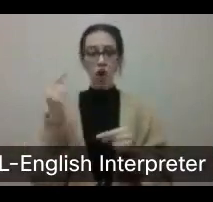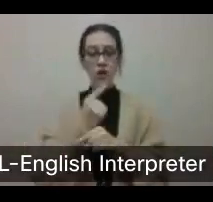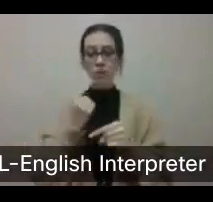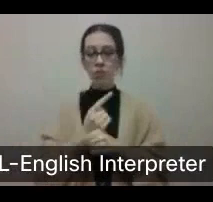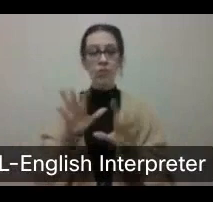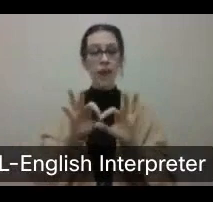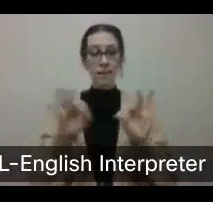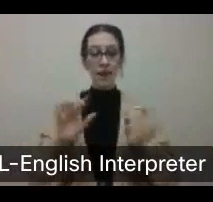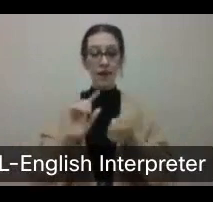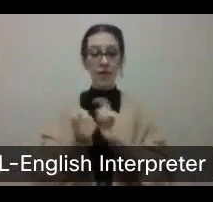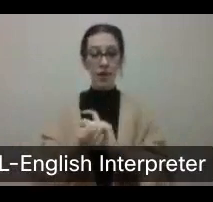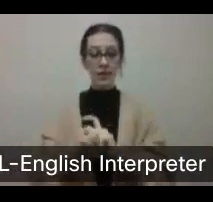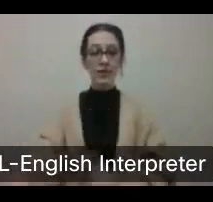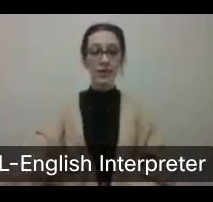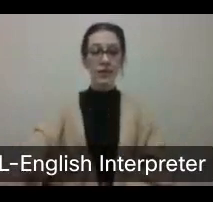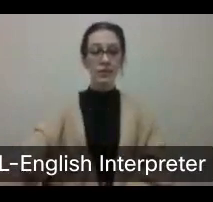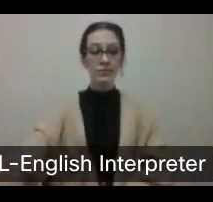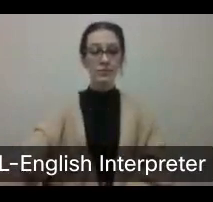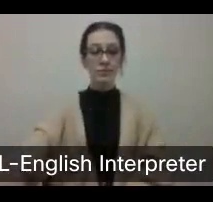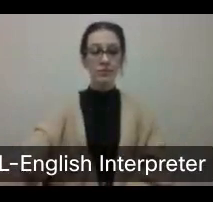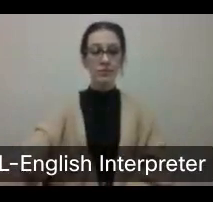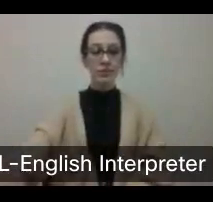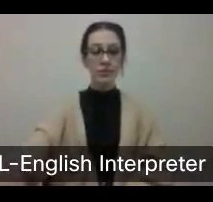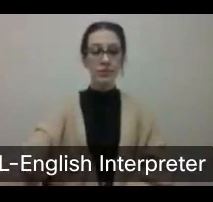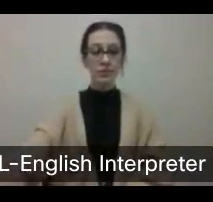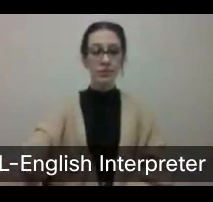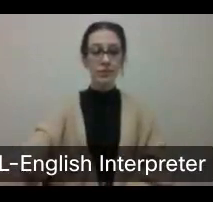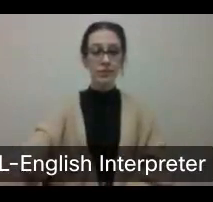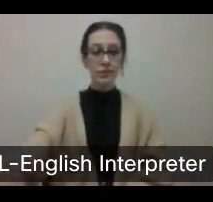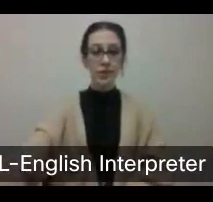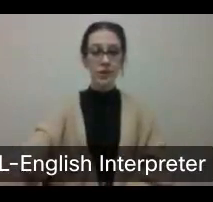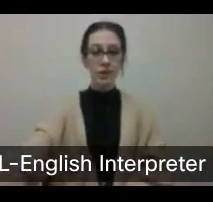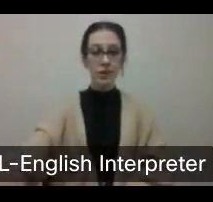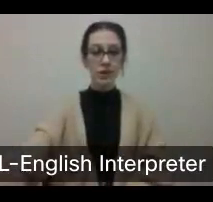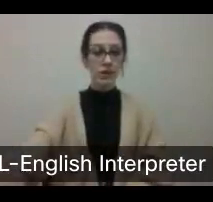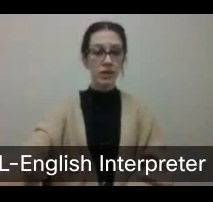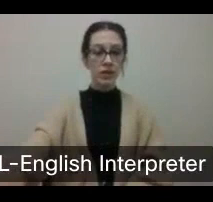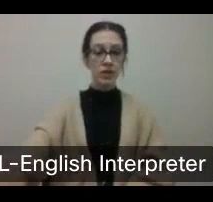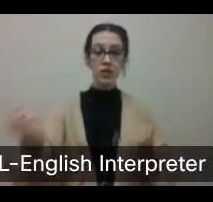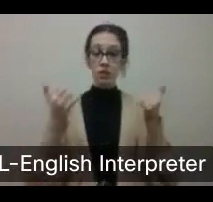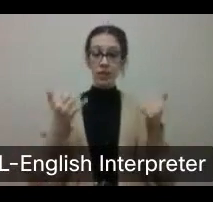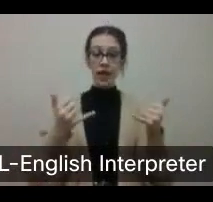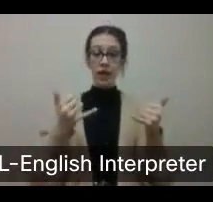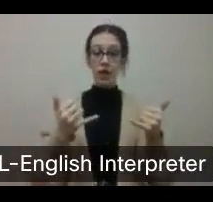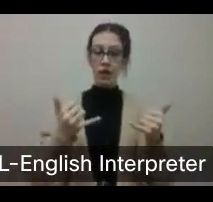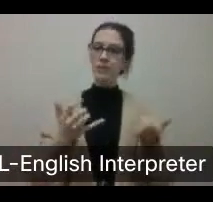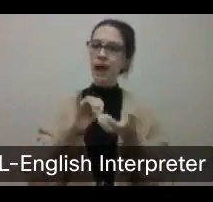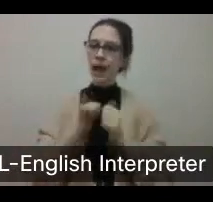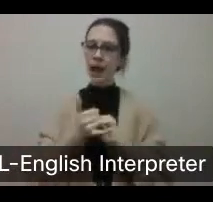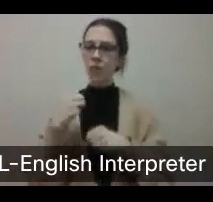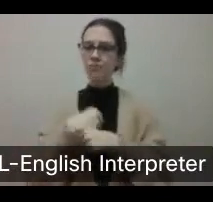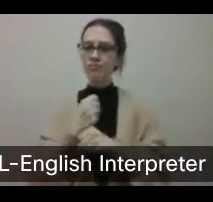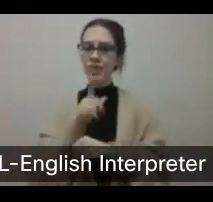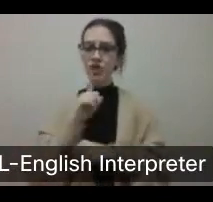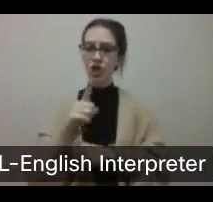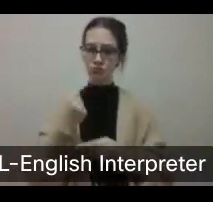So the question then stands, how can we help ourselves? How can we ensure that we are indeed paraphrasing appropriately? Because